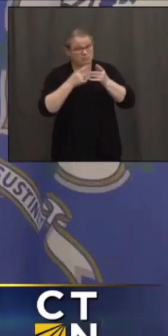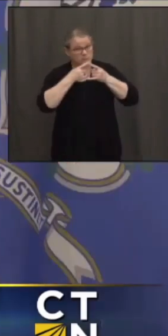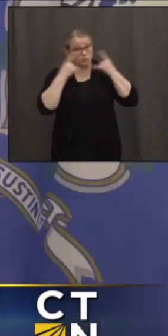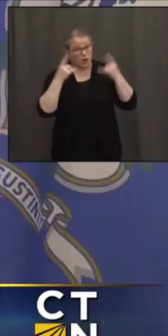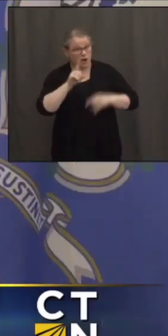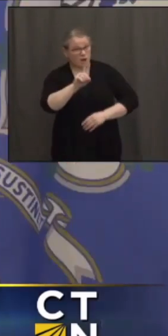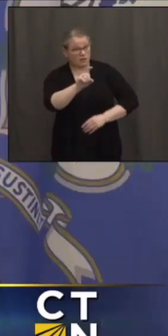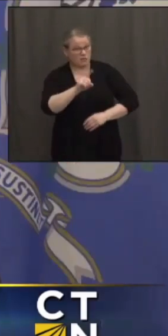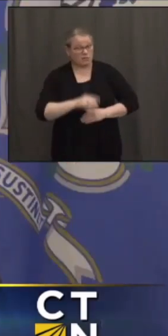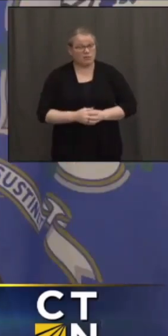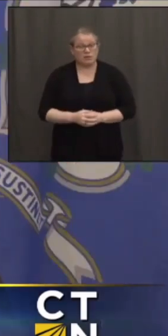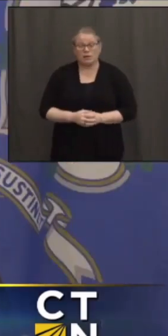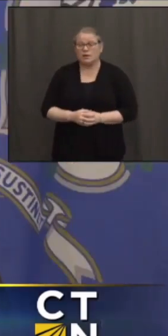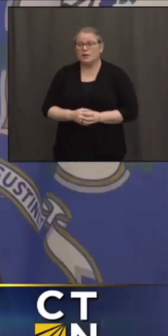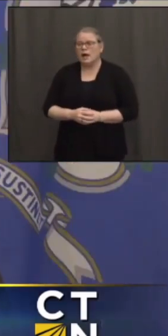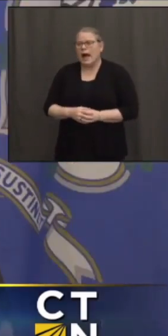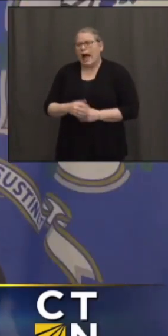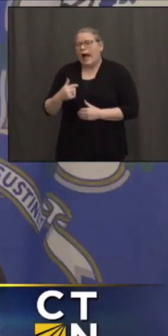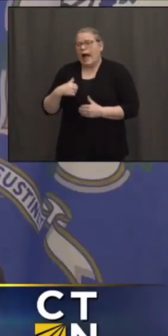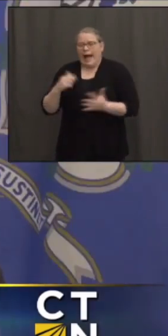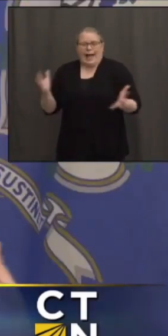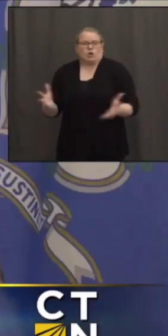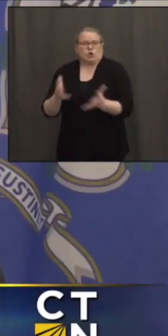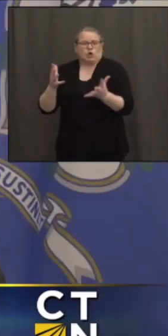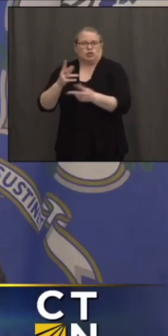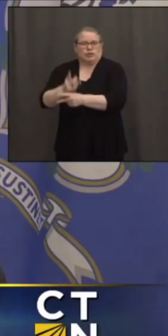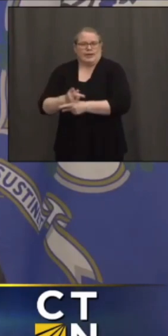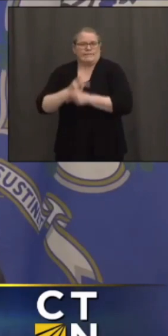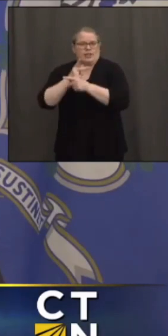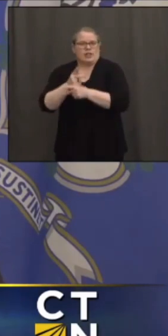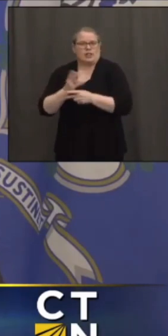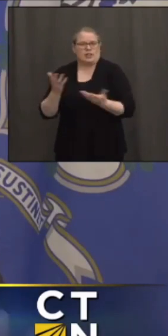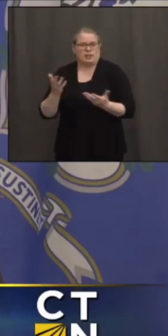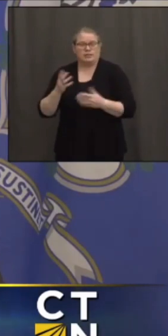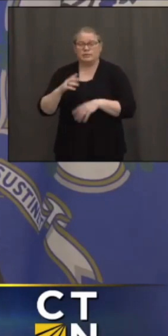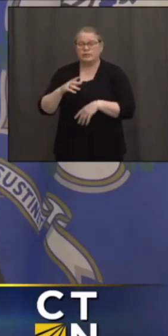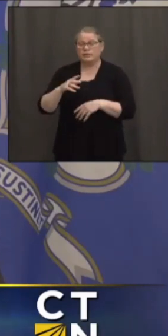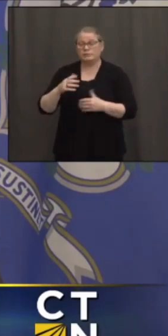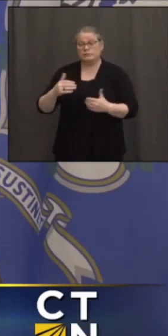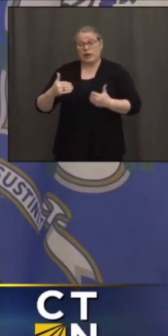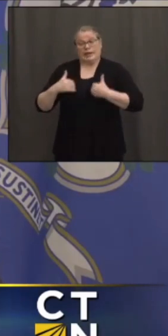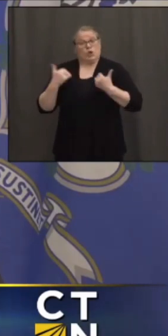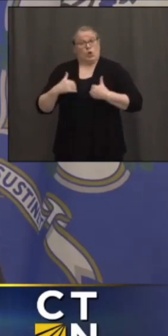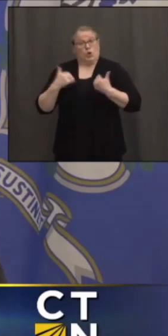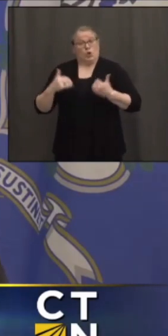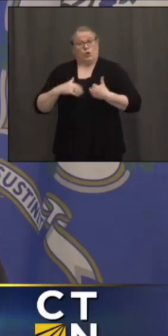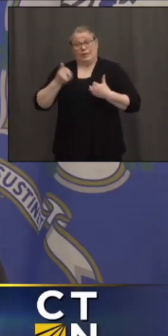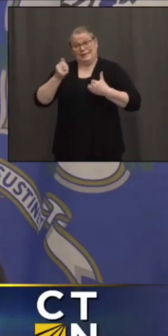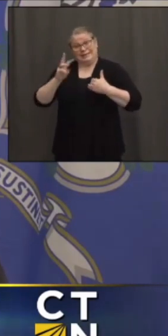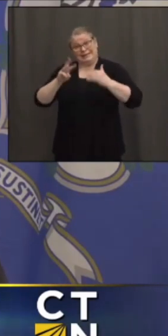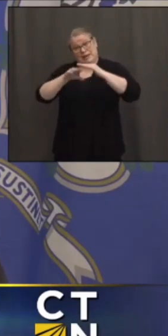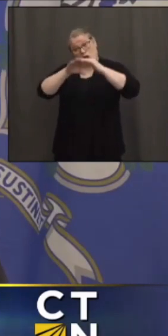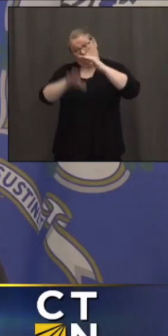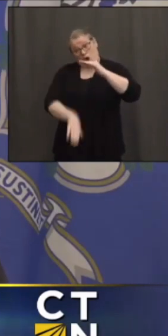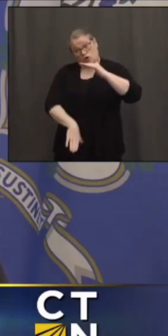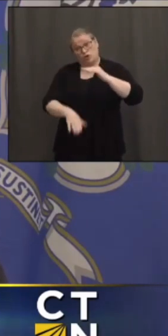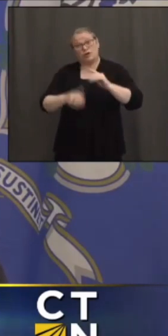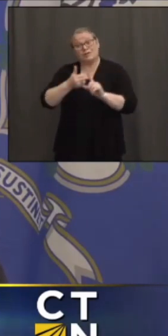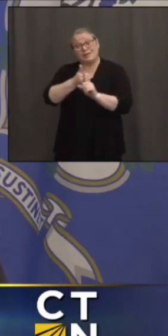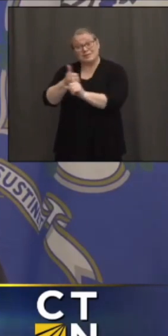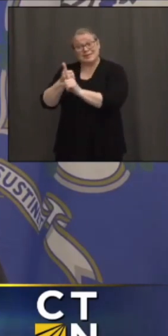cautious, absolutely. Maybe they don't suffer particular complications from COVID, but they can certainly transmit it